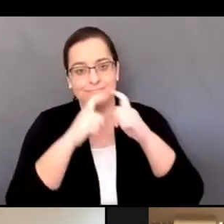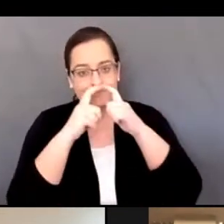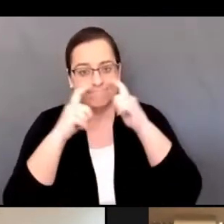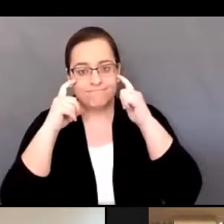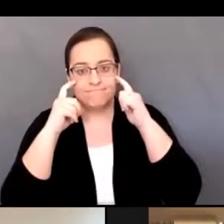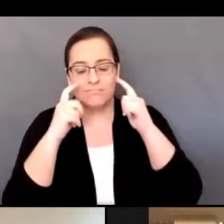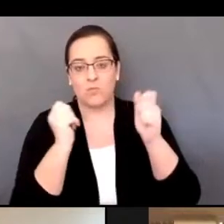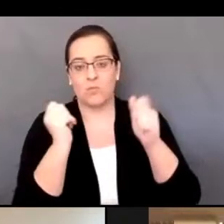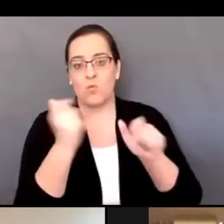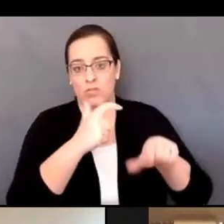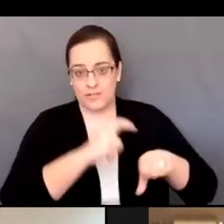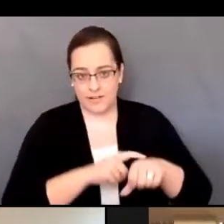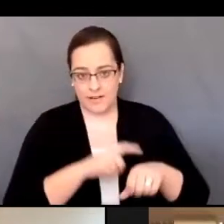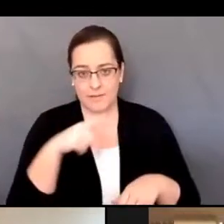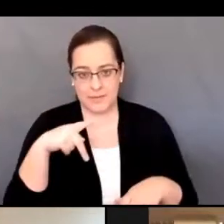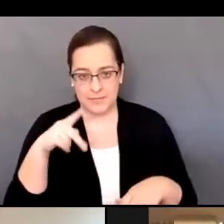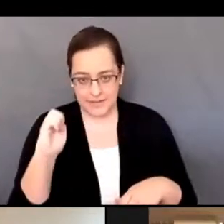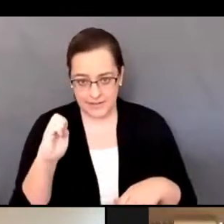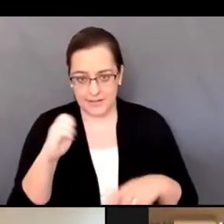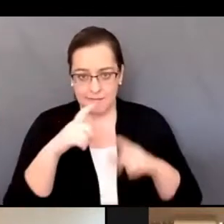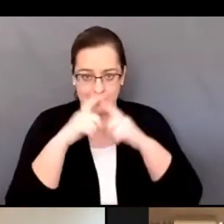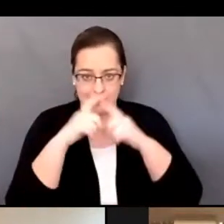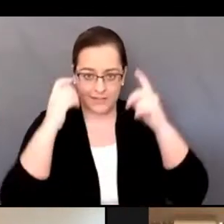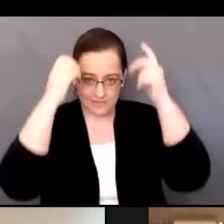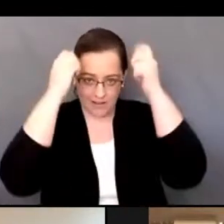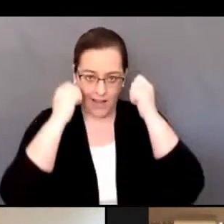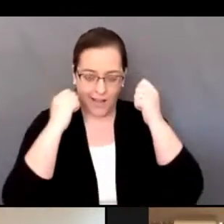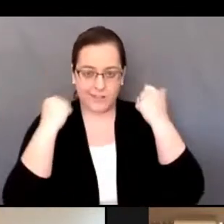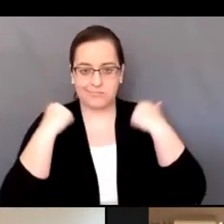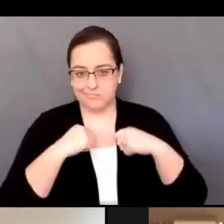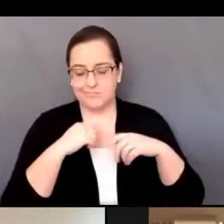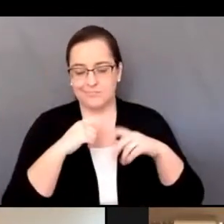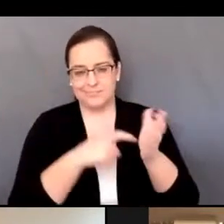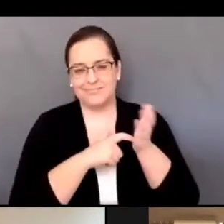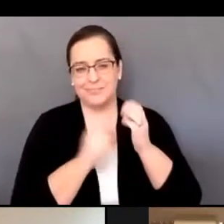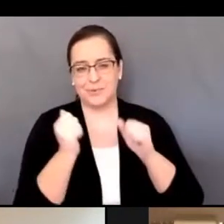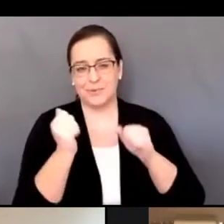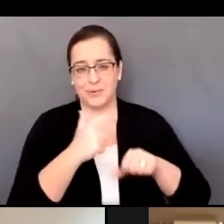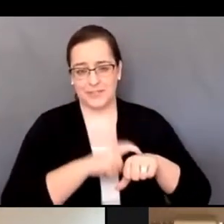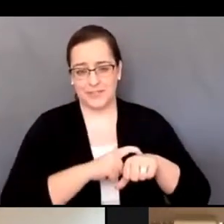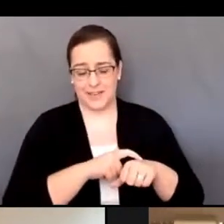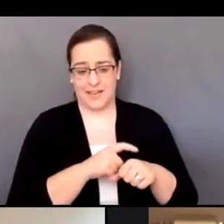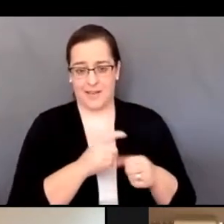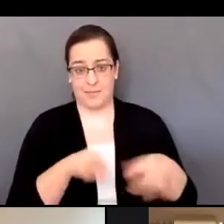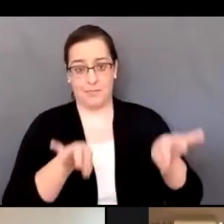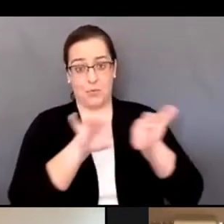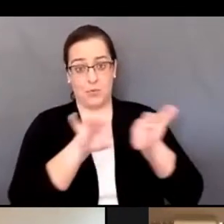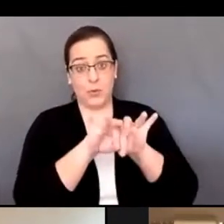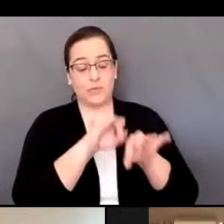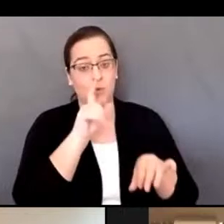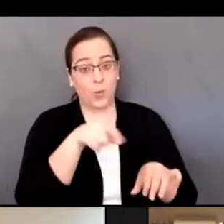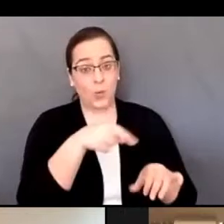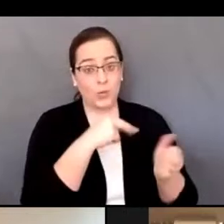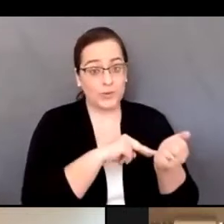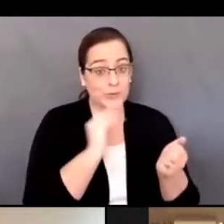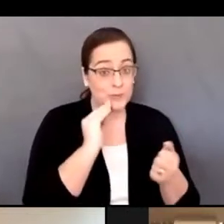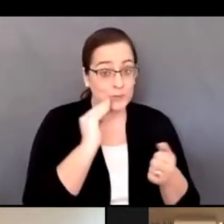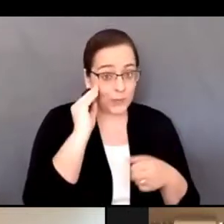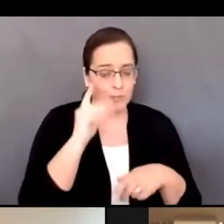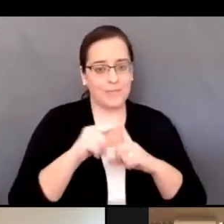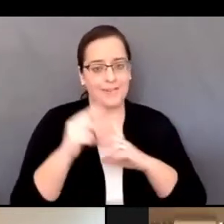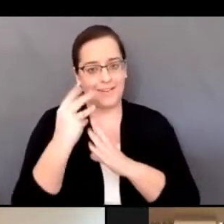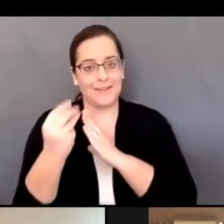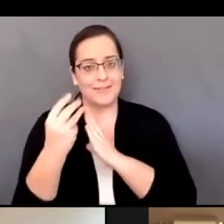times. Masks are the key, both in nursing homes and out. And so I think